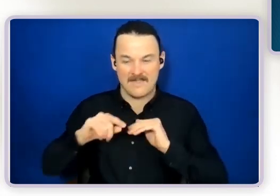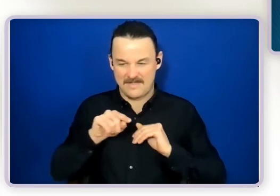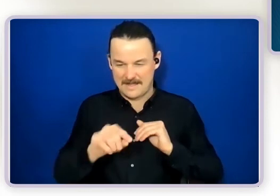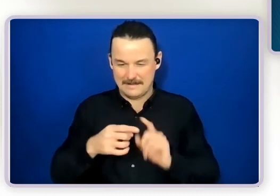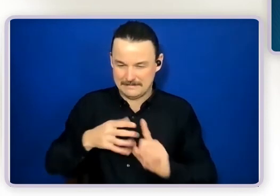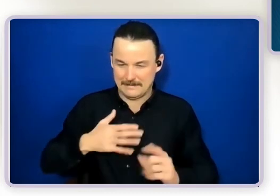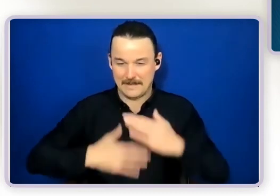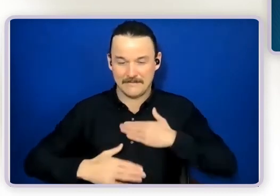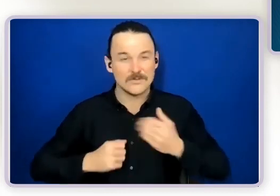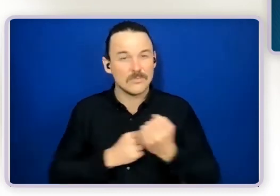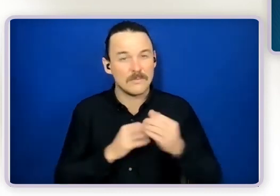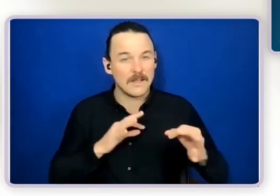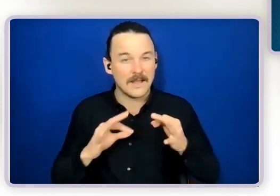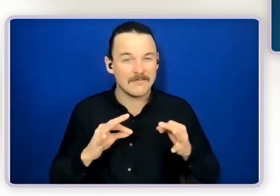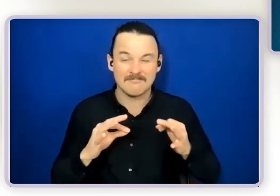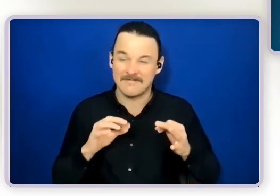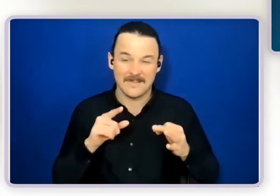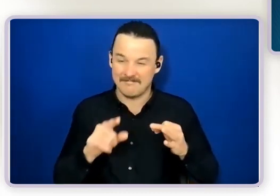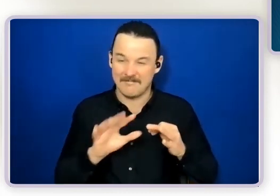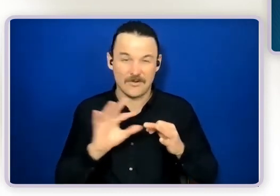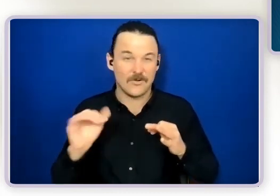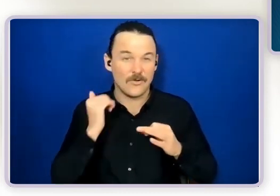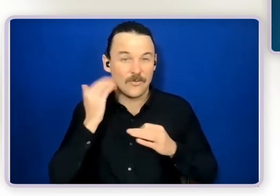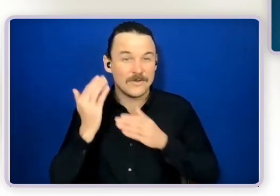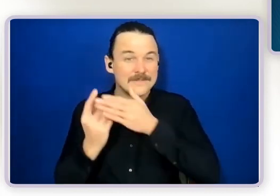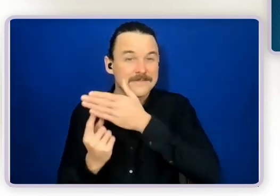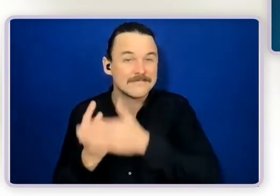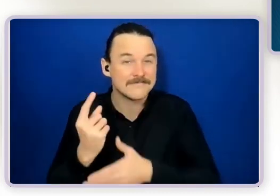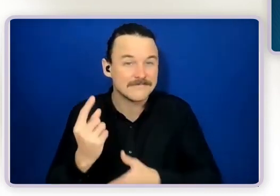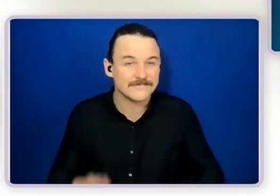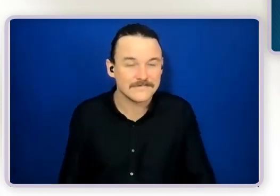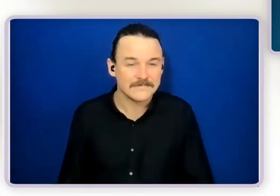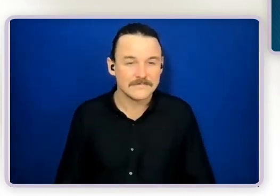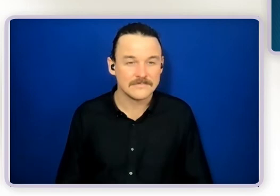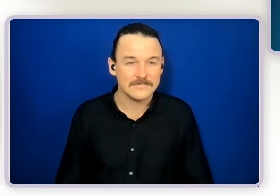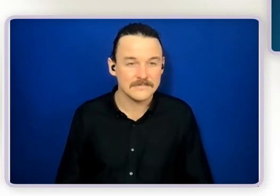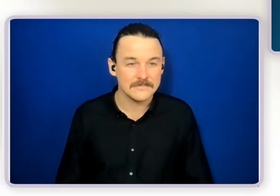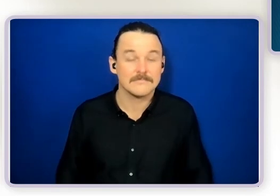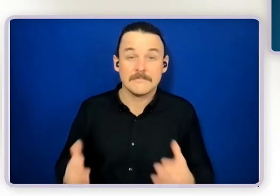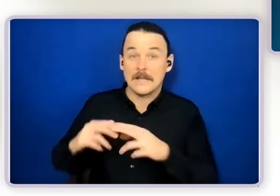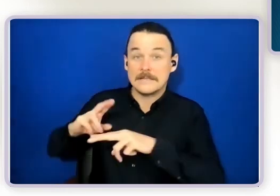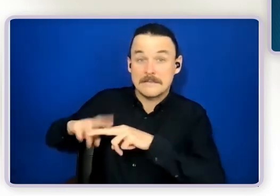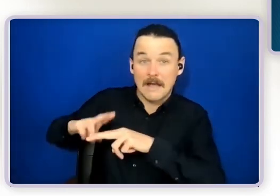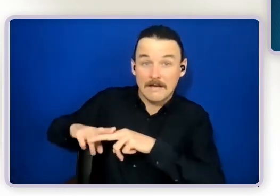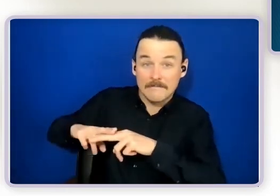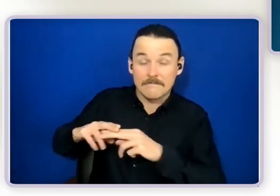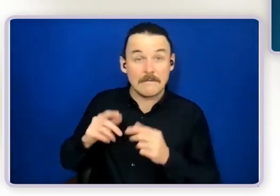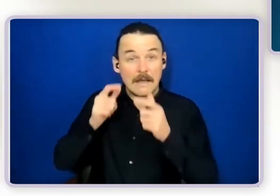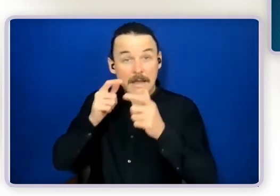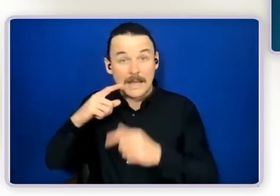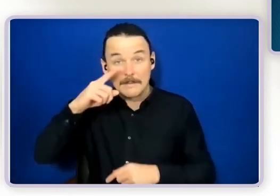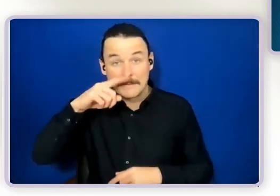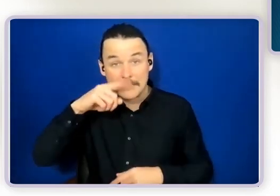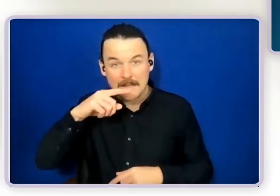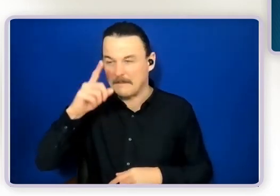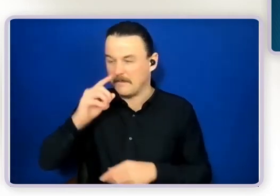are employed to deal with these behaviours of concern, which includes carers, carers and teachers